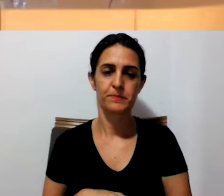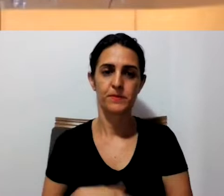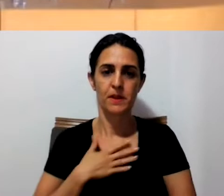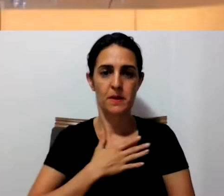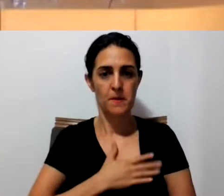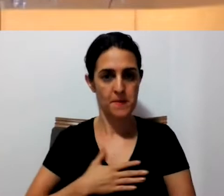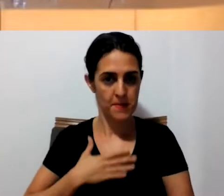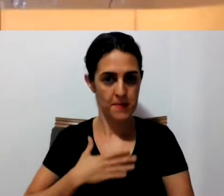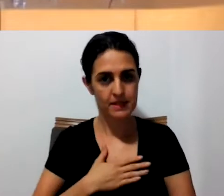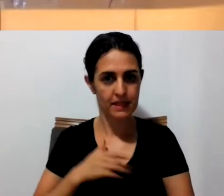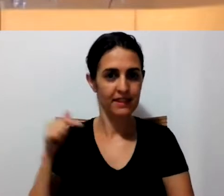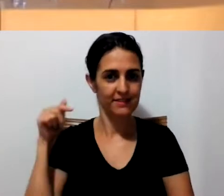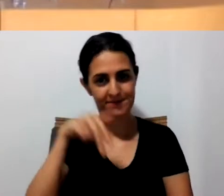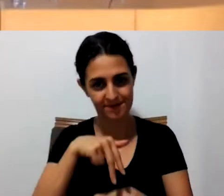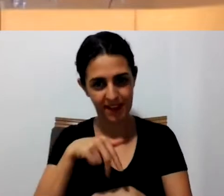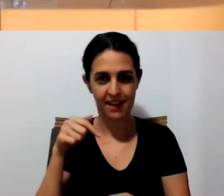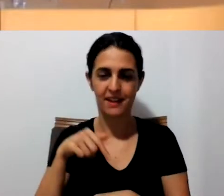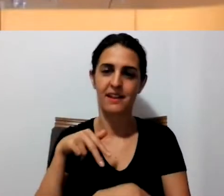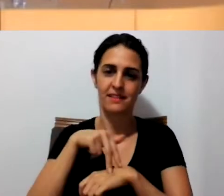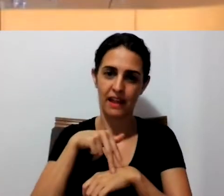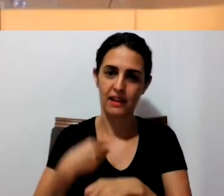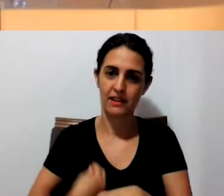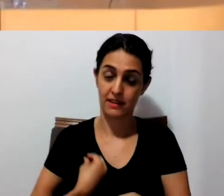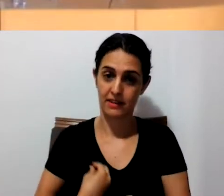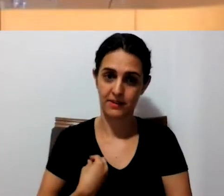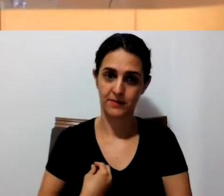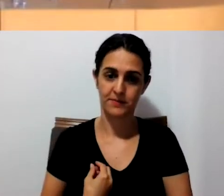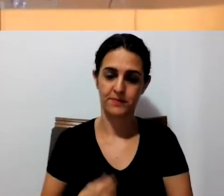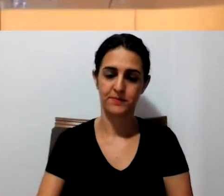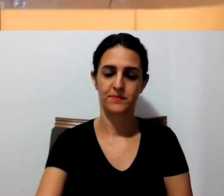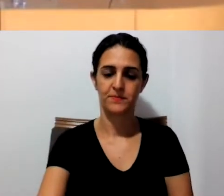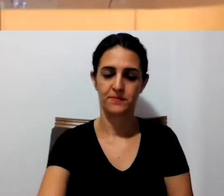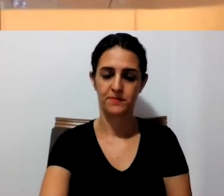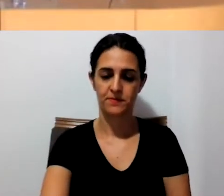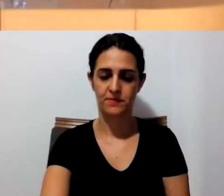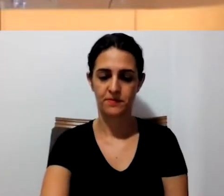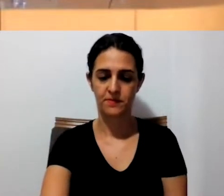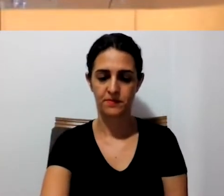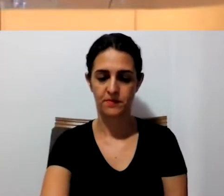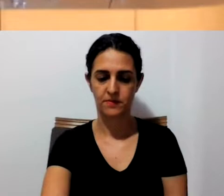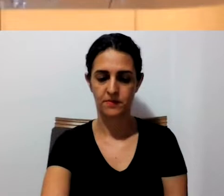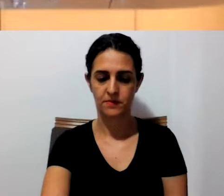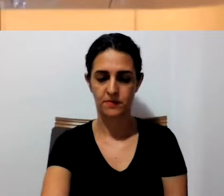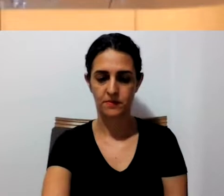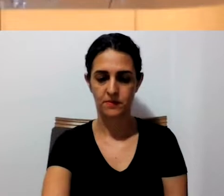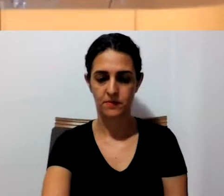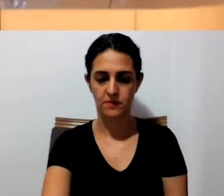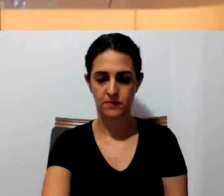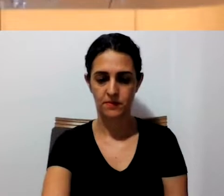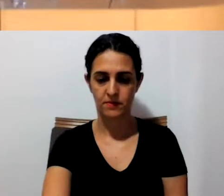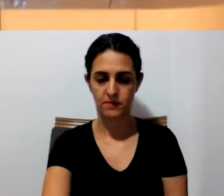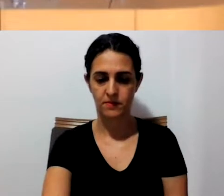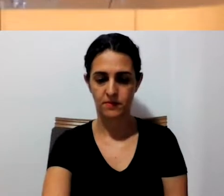be with Ambassador Carlos Cozendey, whom I know since probably 15 years or so. So we have been